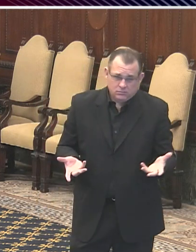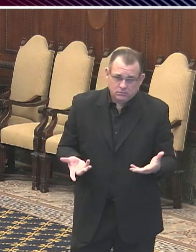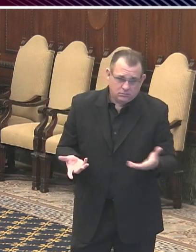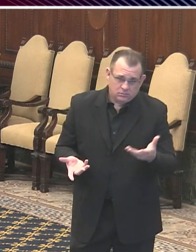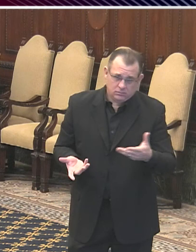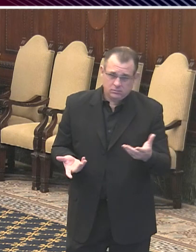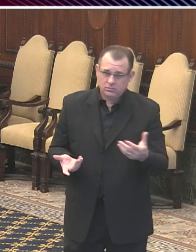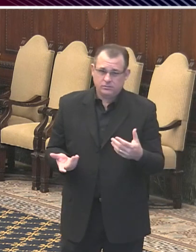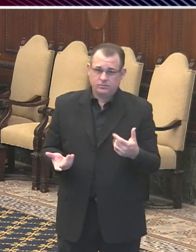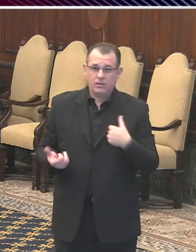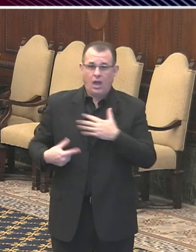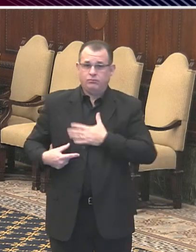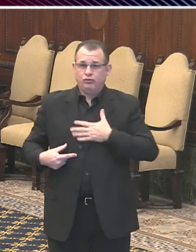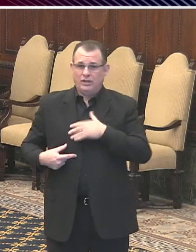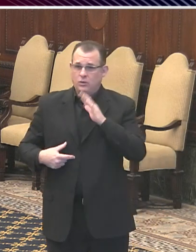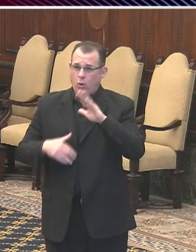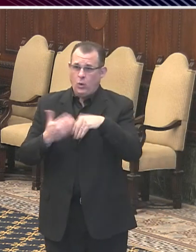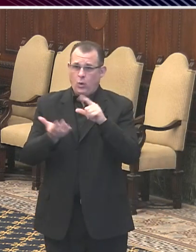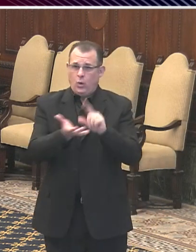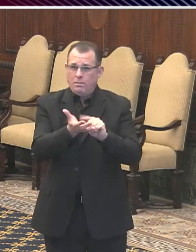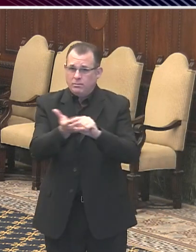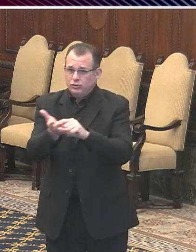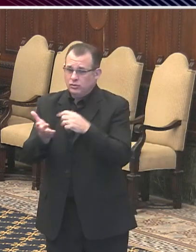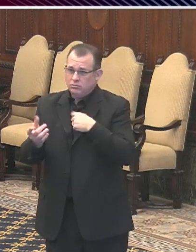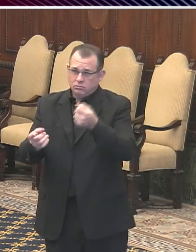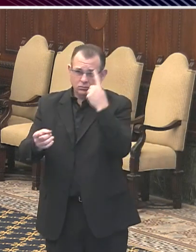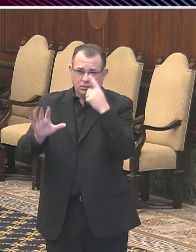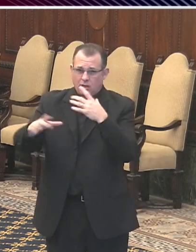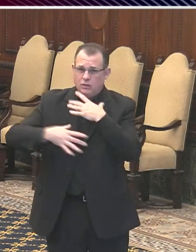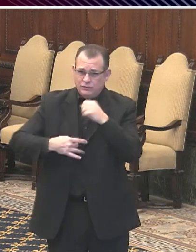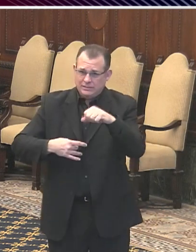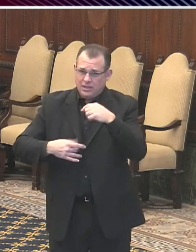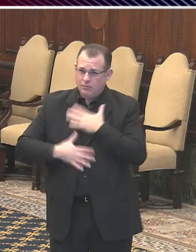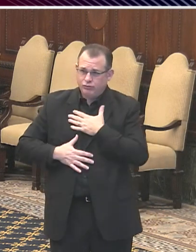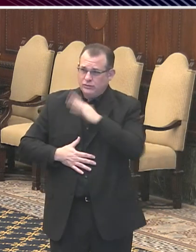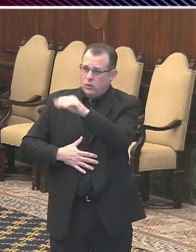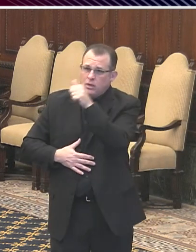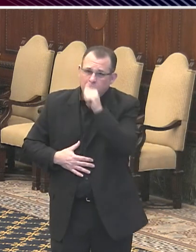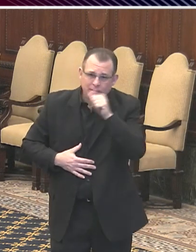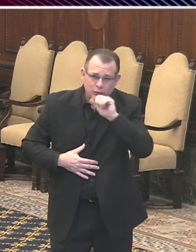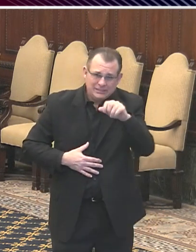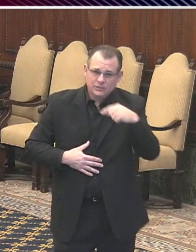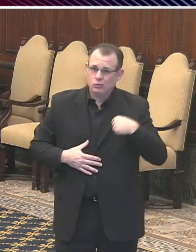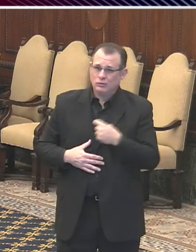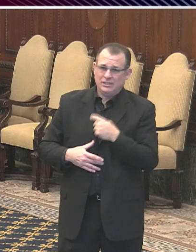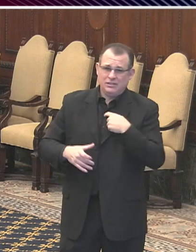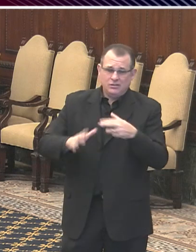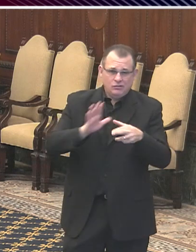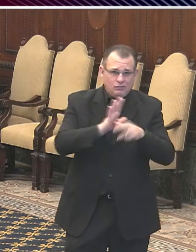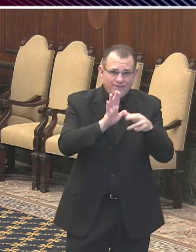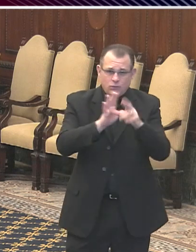of the media's interest, and I appreciate y'all's patience as we review our position.